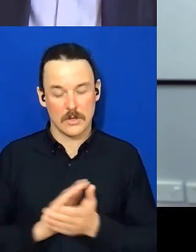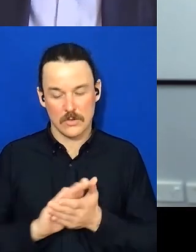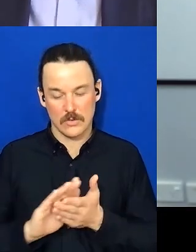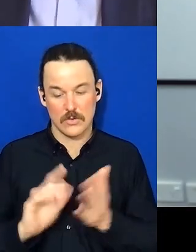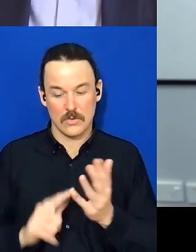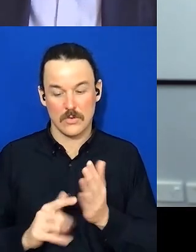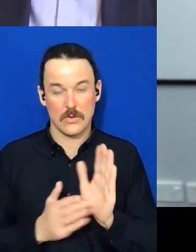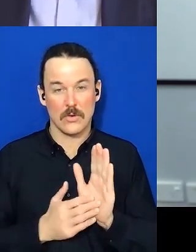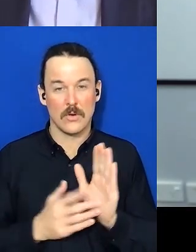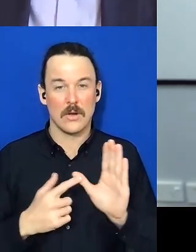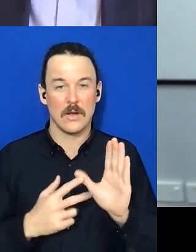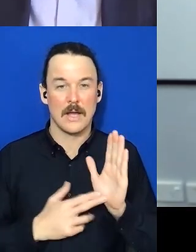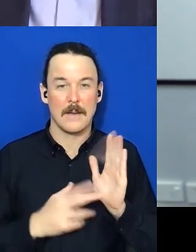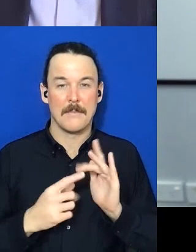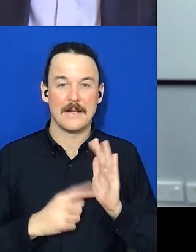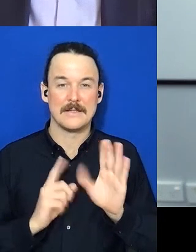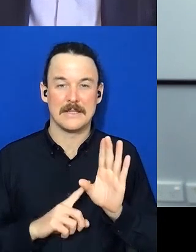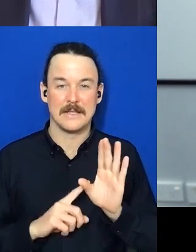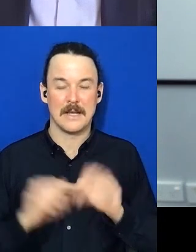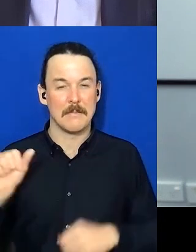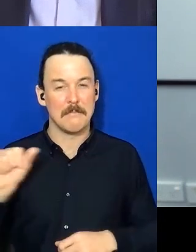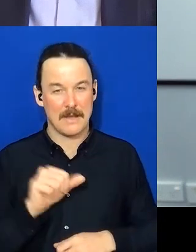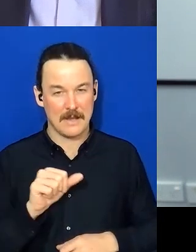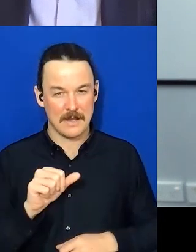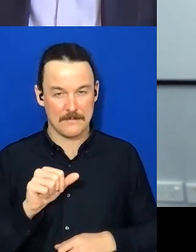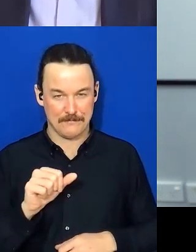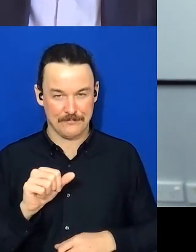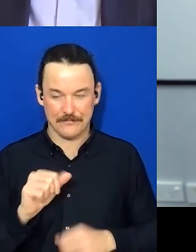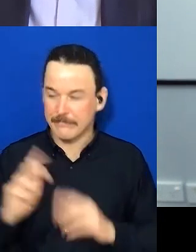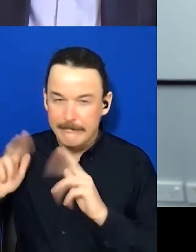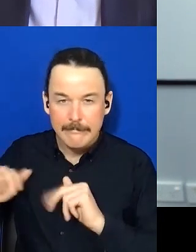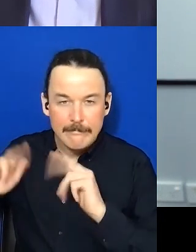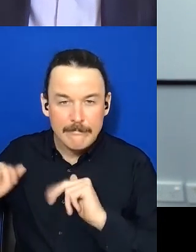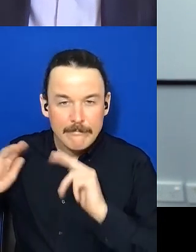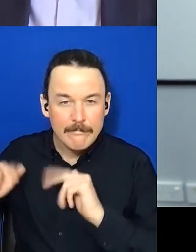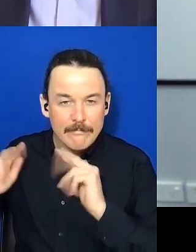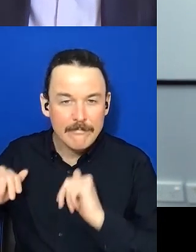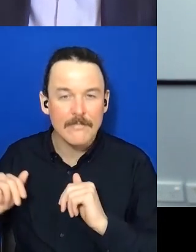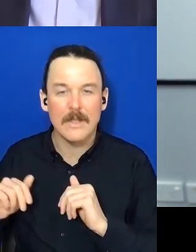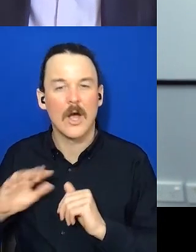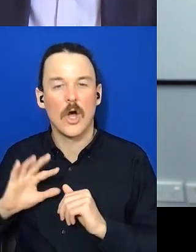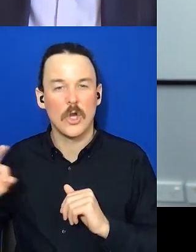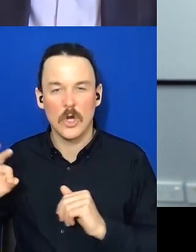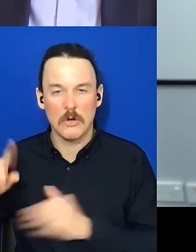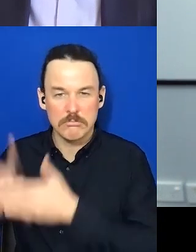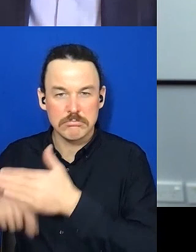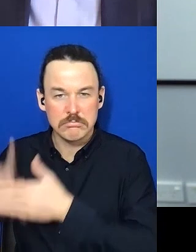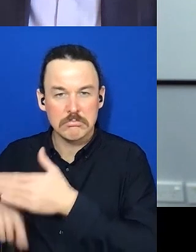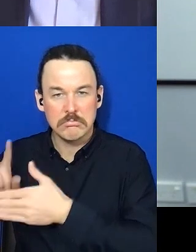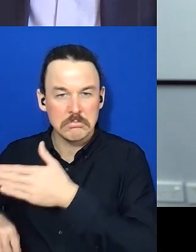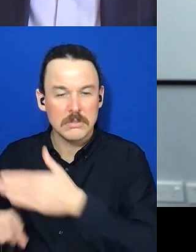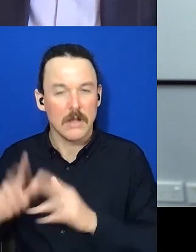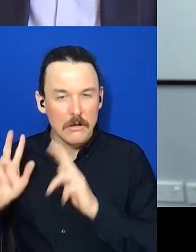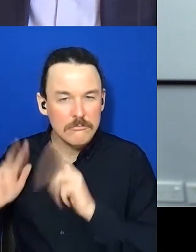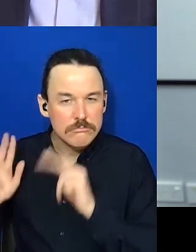for non-Maori New Zealanders? Why is that then a successful program for